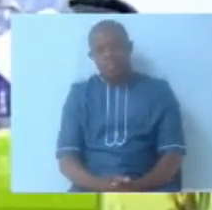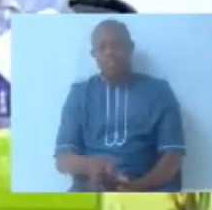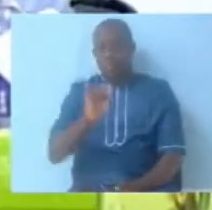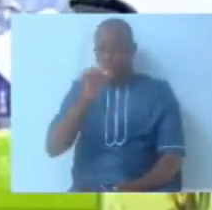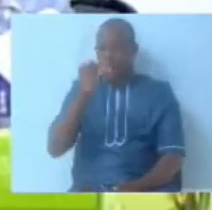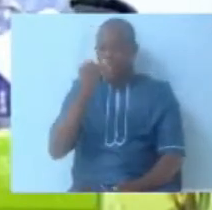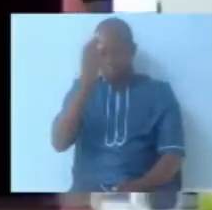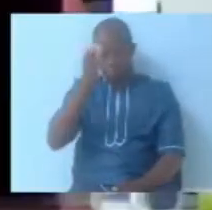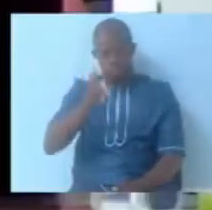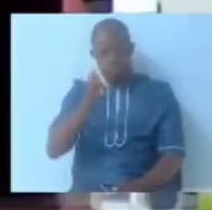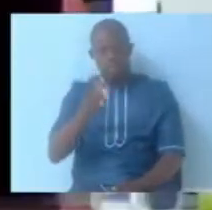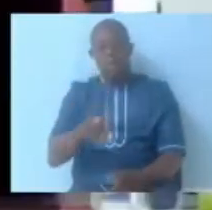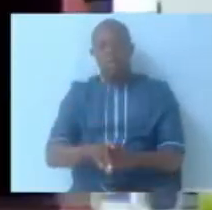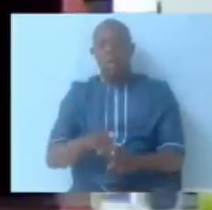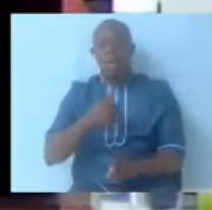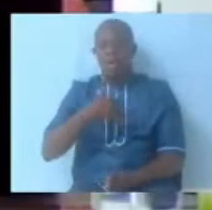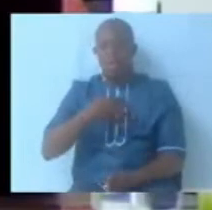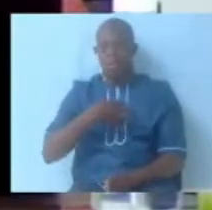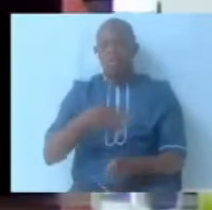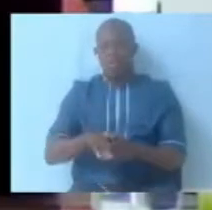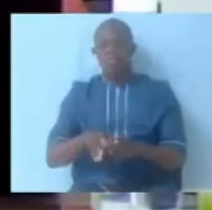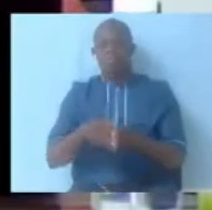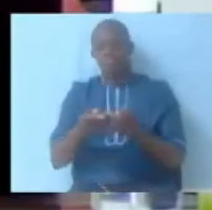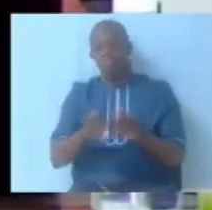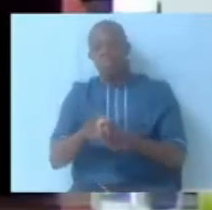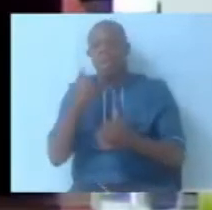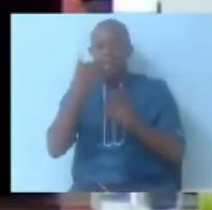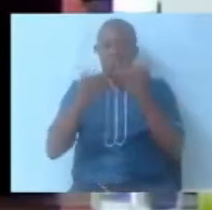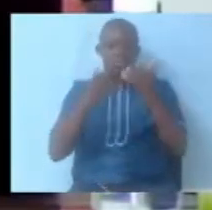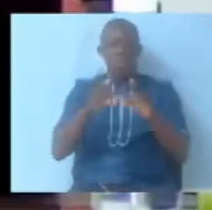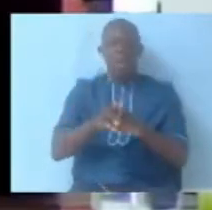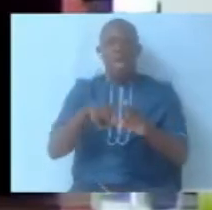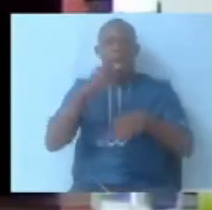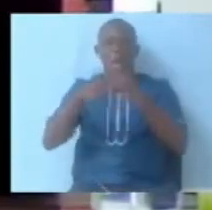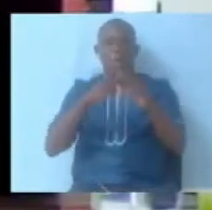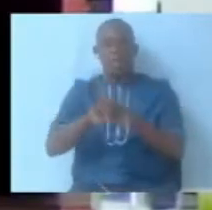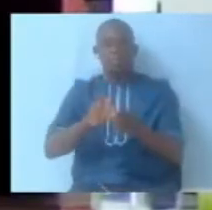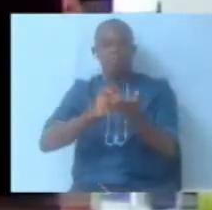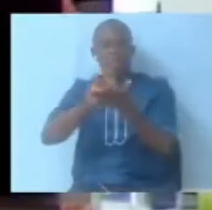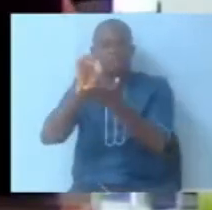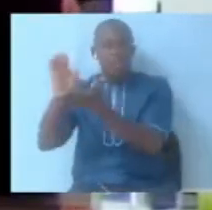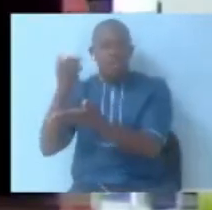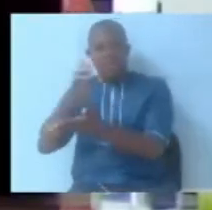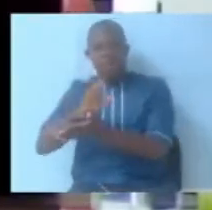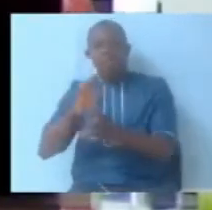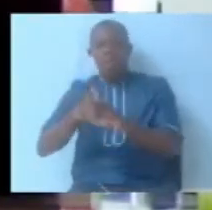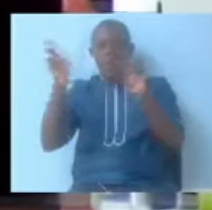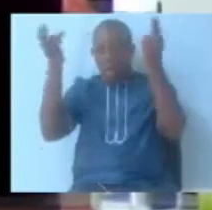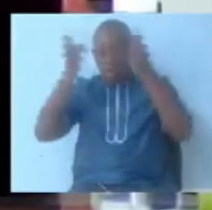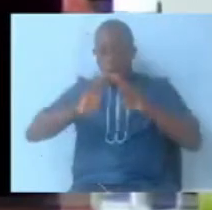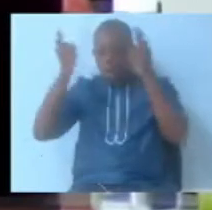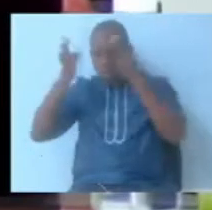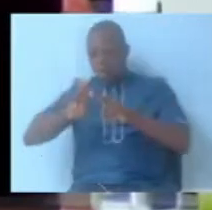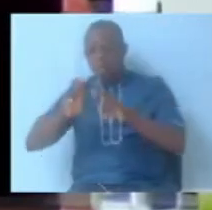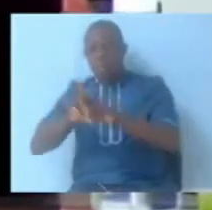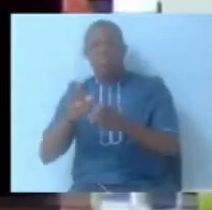Yes, that's true. Umutu nyati. I would like us to explore the order of judicial interference. mbela fa pour nga woto fofo senel do mande wolam kiti